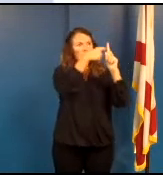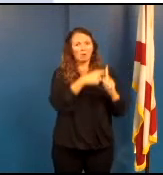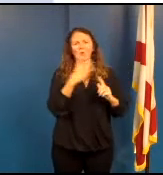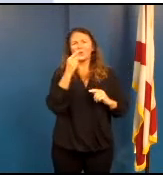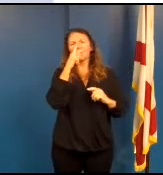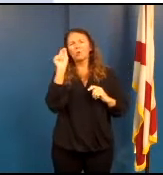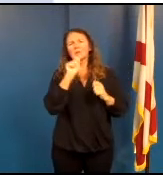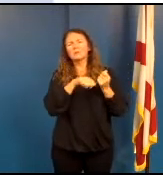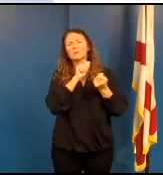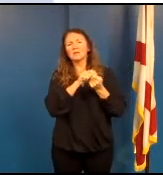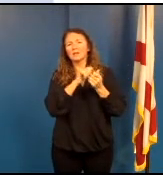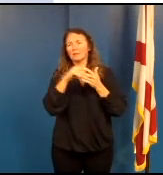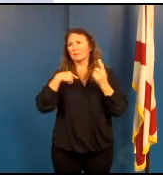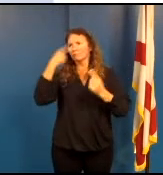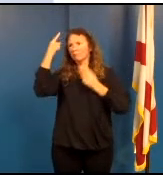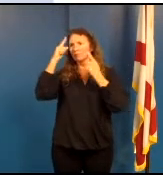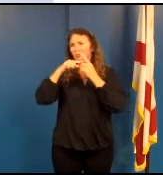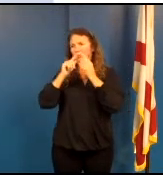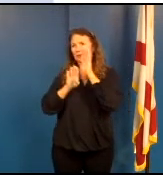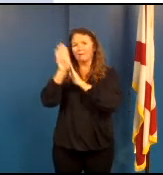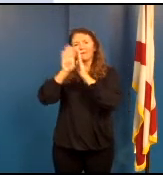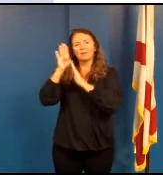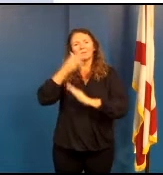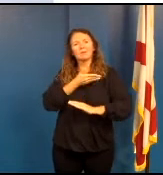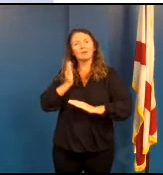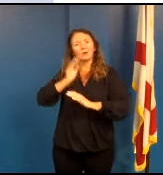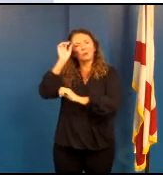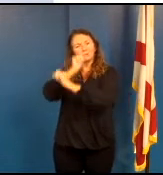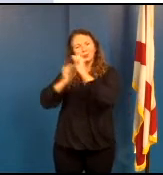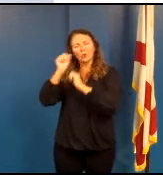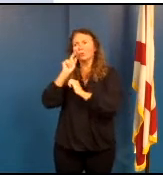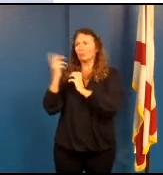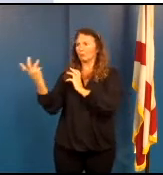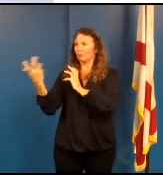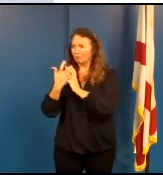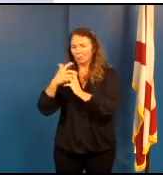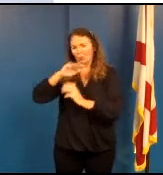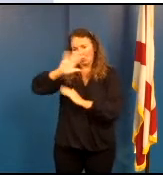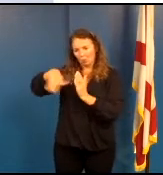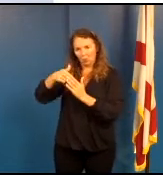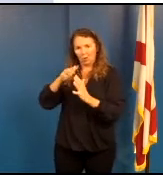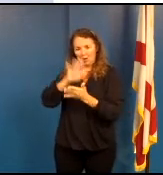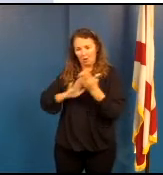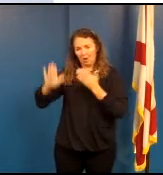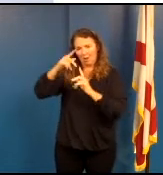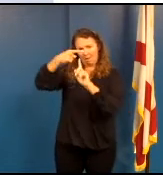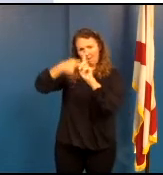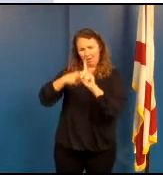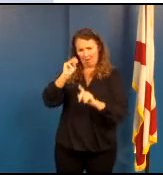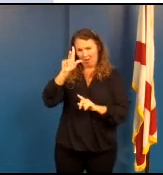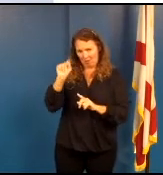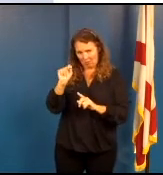we consider in terms of developing strategies. And so we really engaged the college during the month of